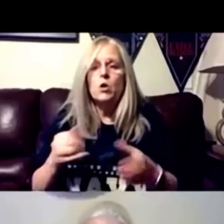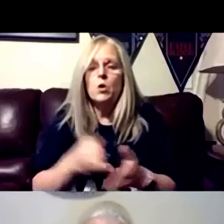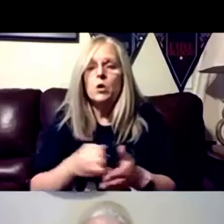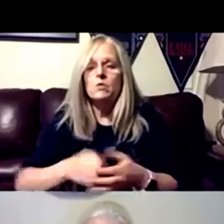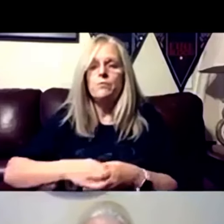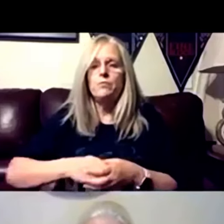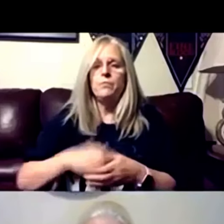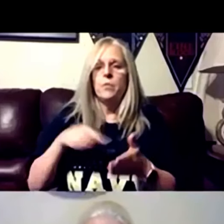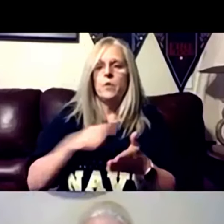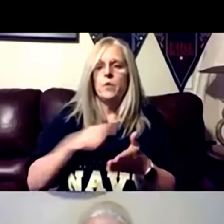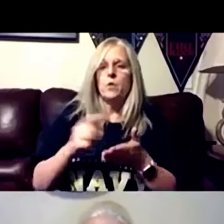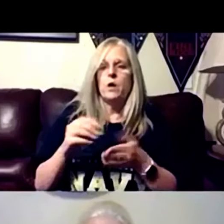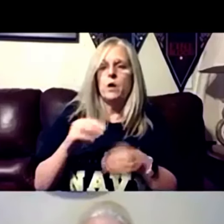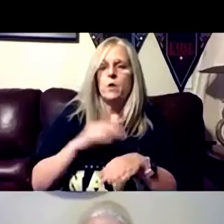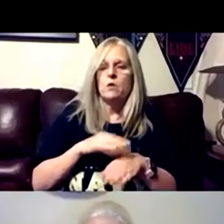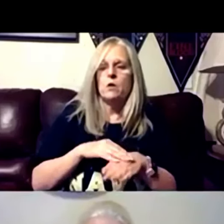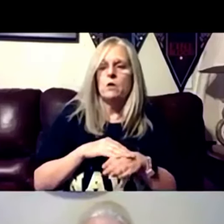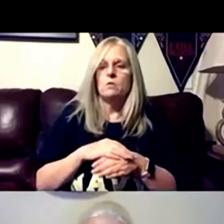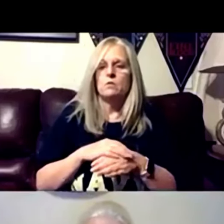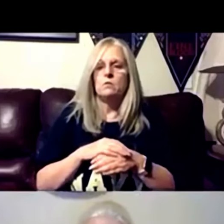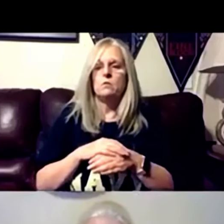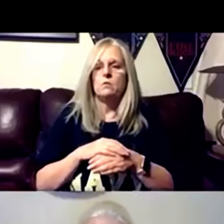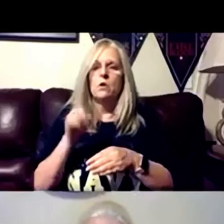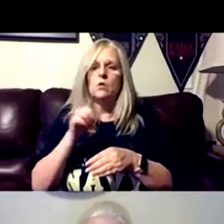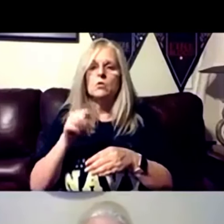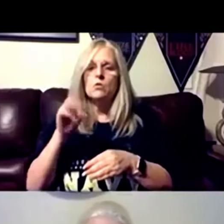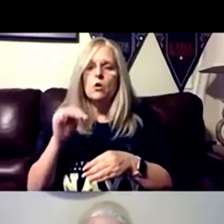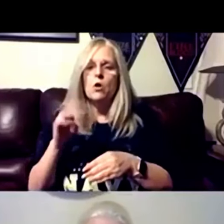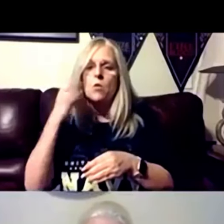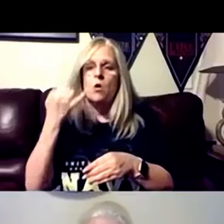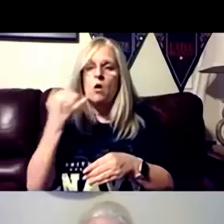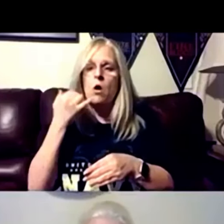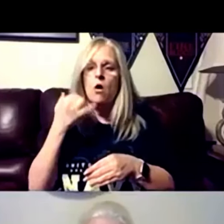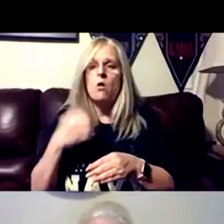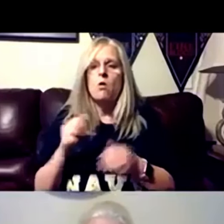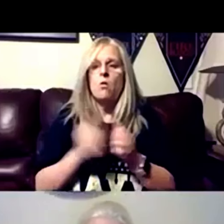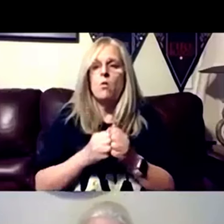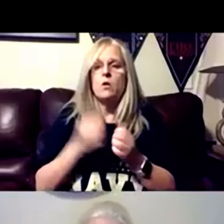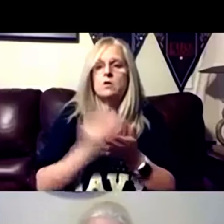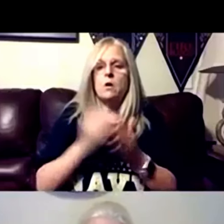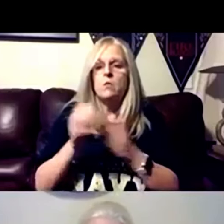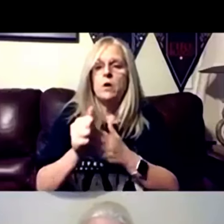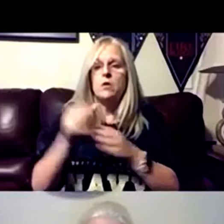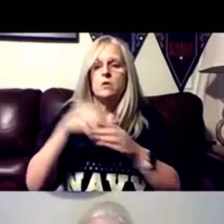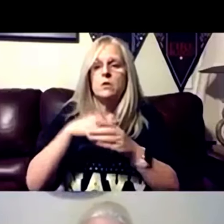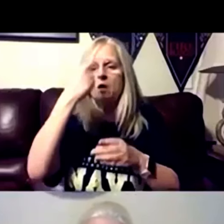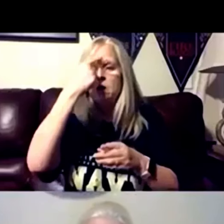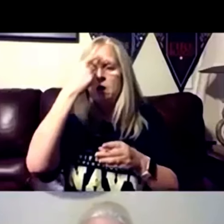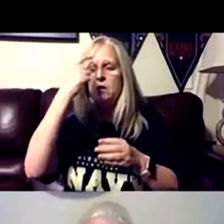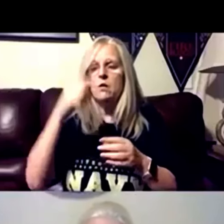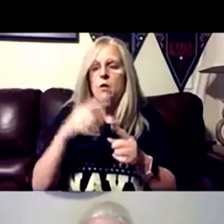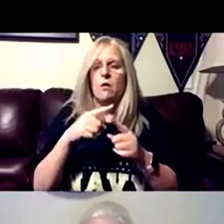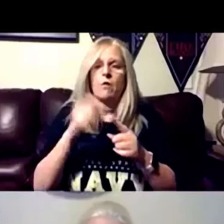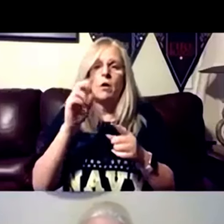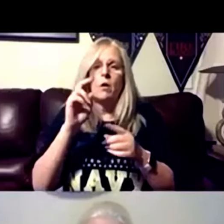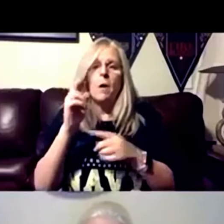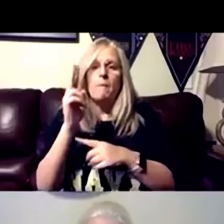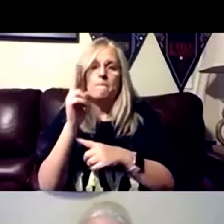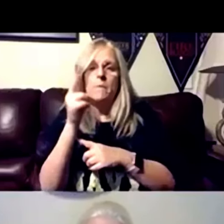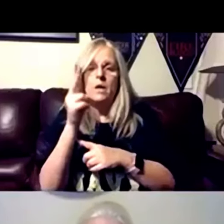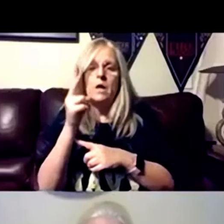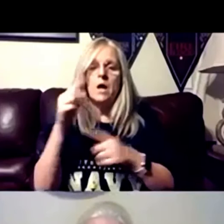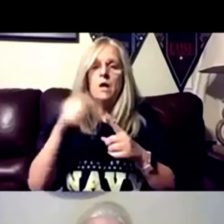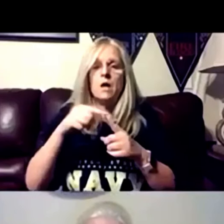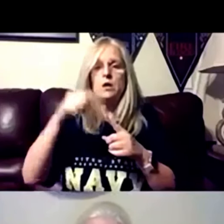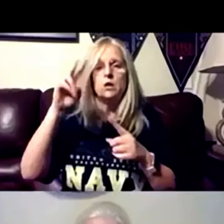on a Zoom call with some of my leaders in India, and we were on from midnight to 2 a.m. And I was